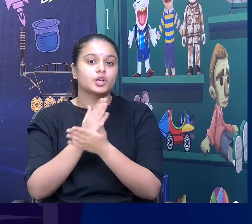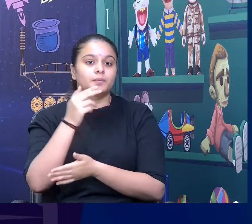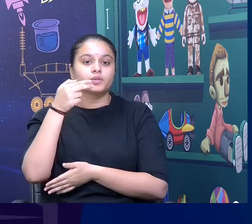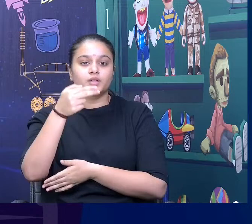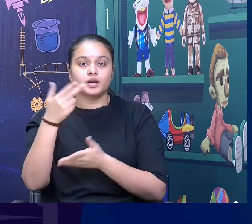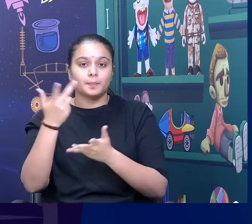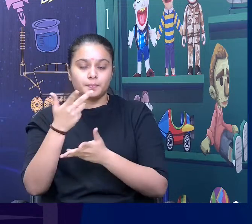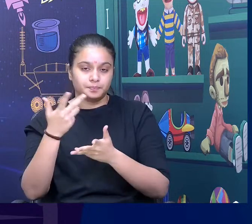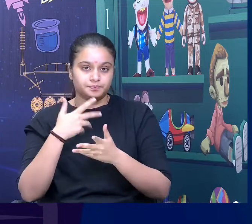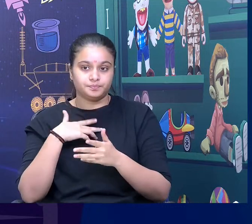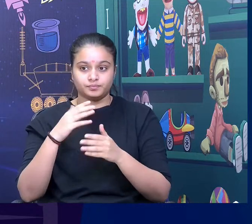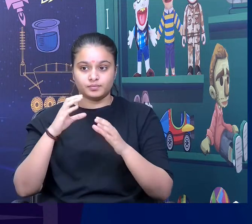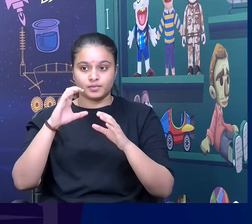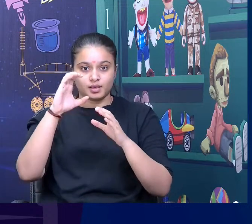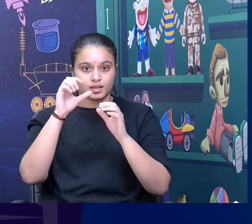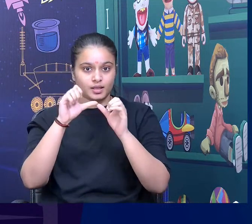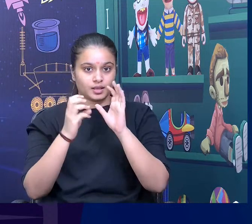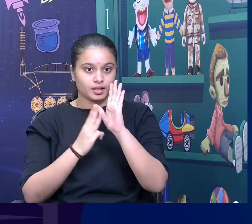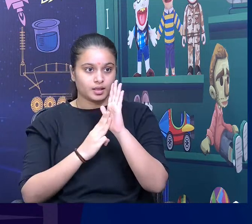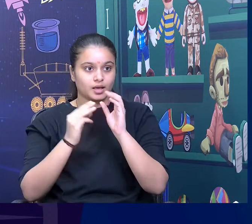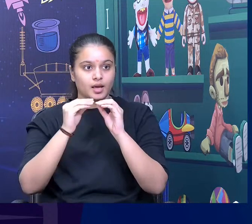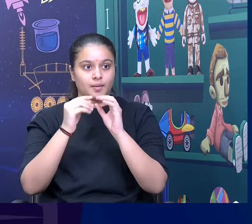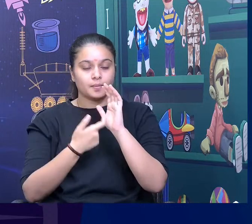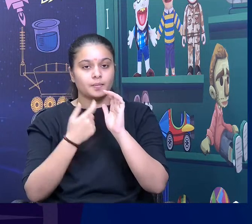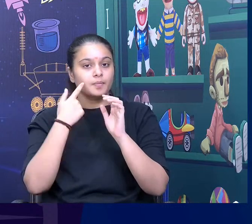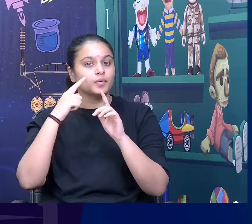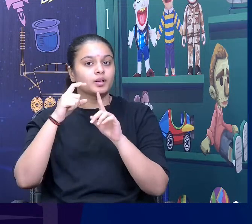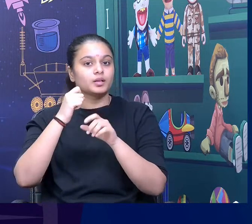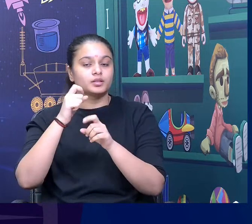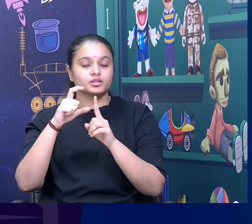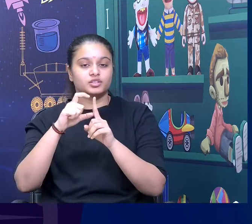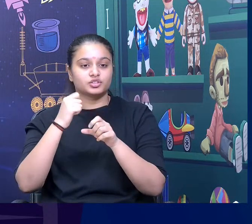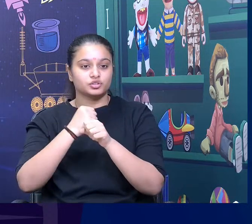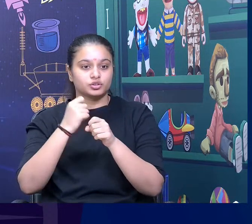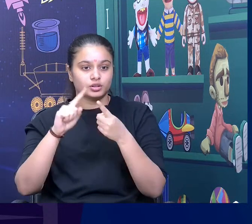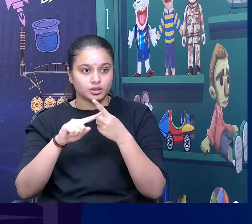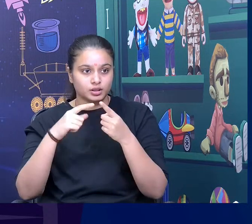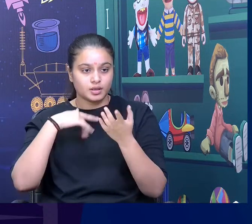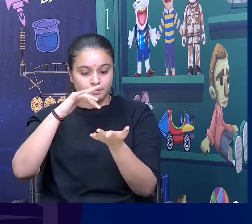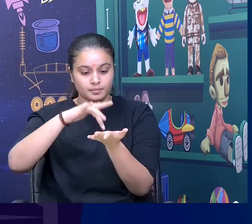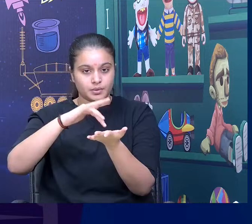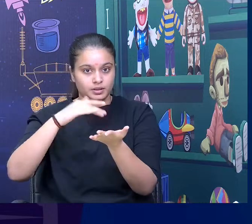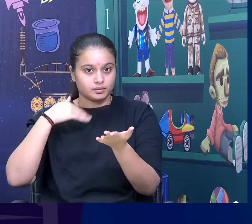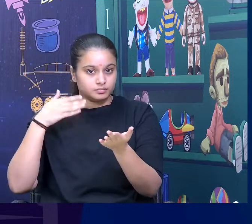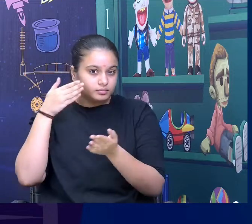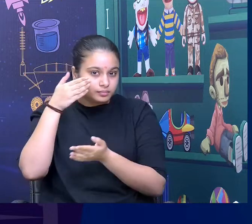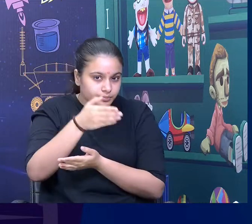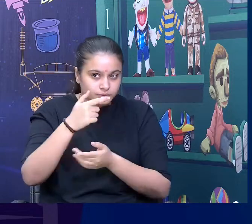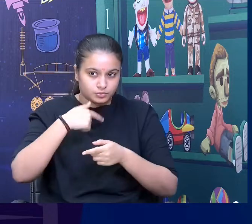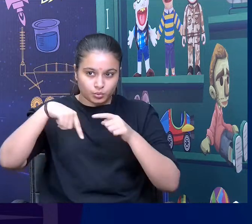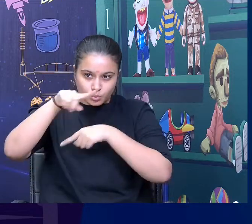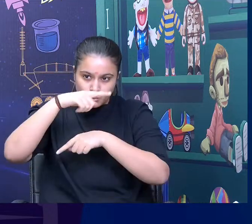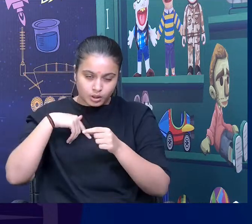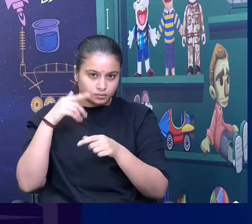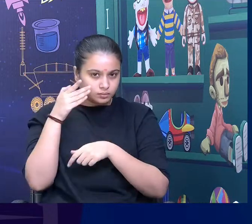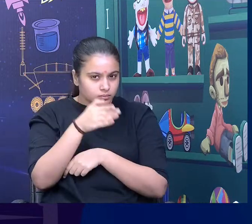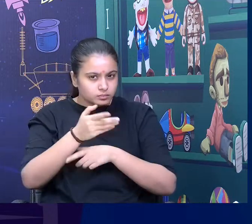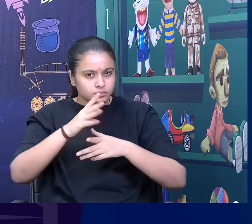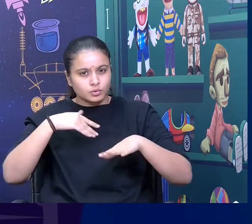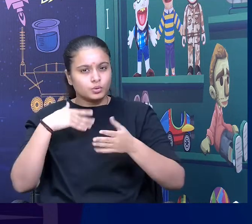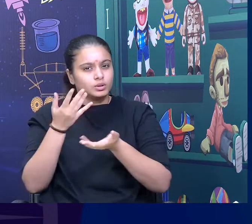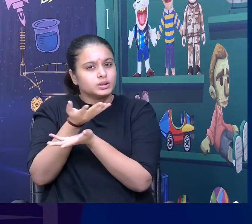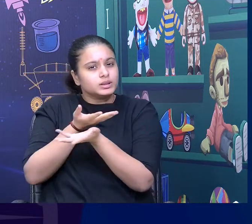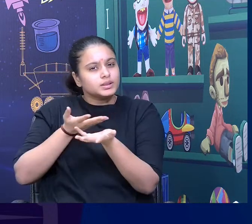A Visit to Cambridge. Yes. So, are we going to like Cambridge? Are we going to discuss what exactly it look like and